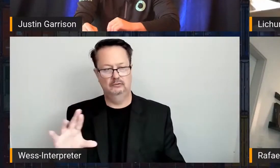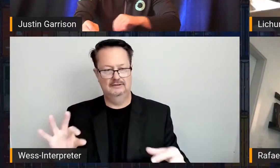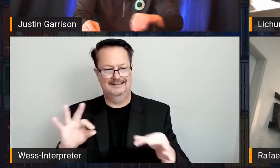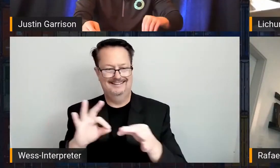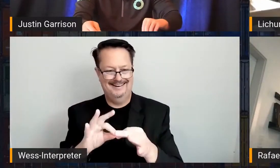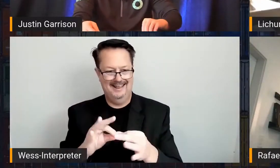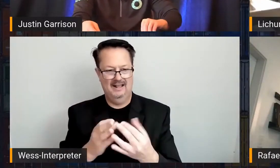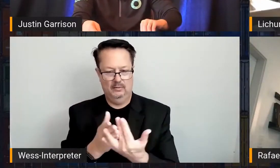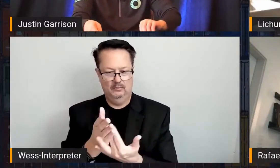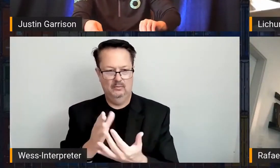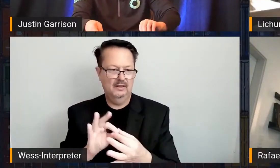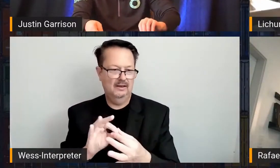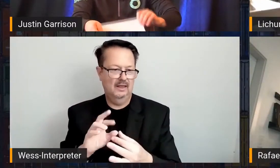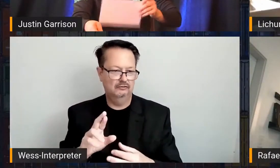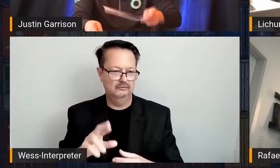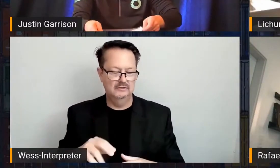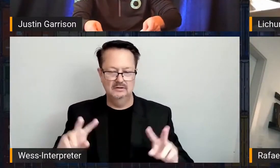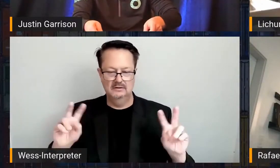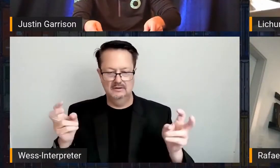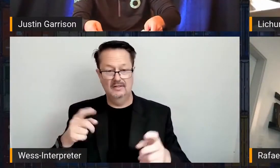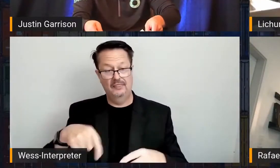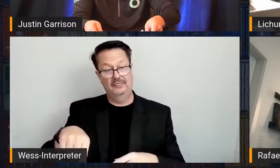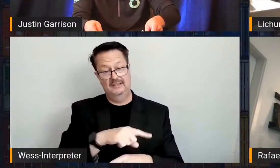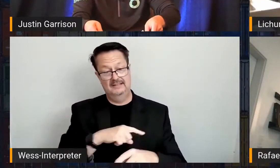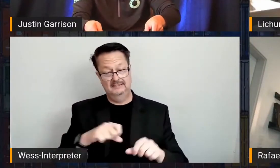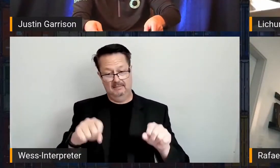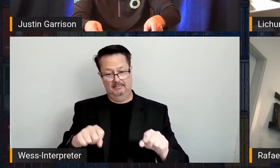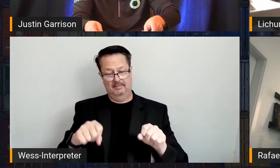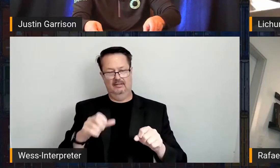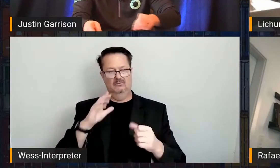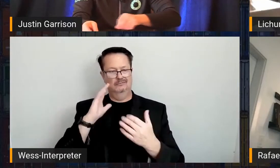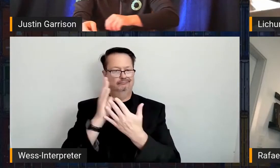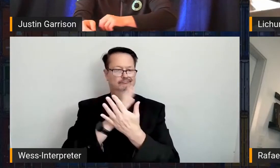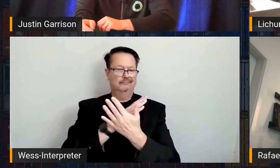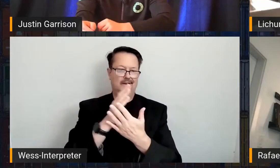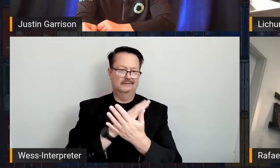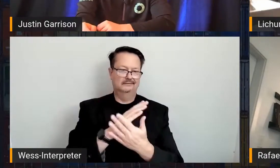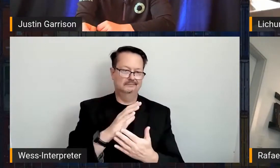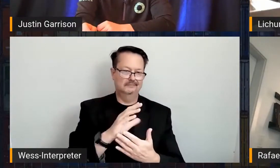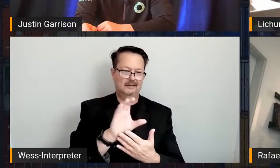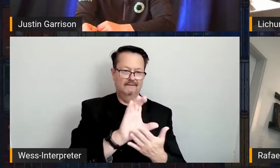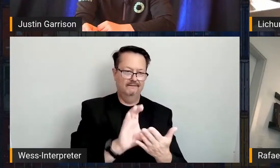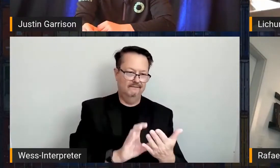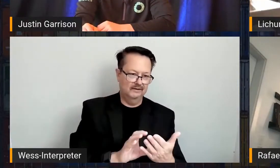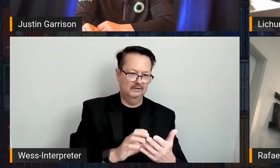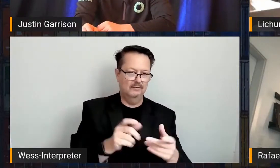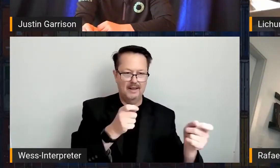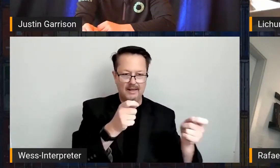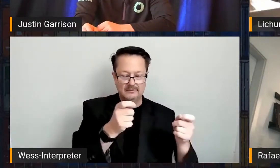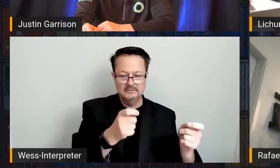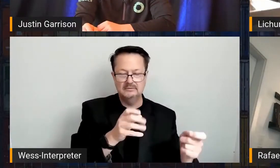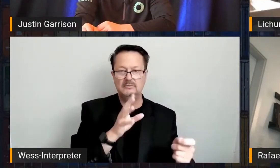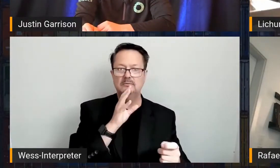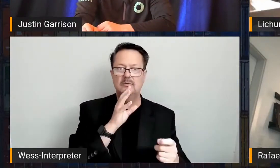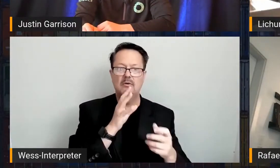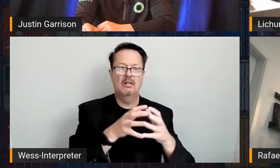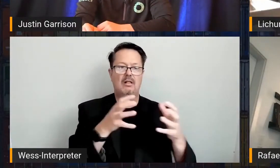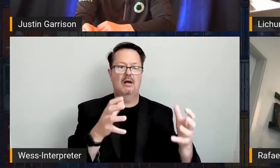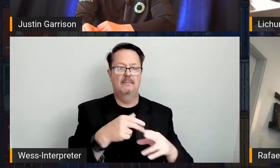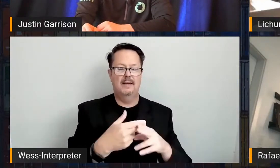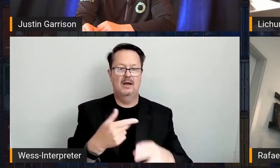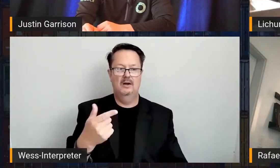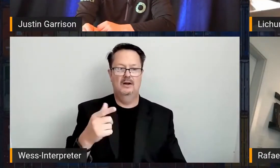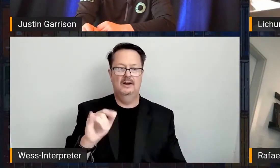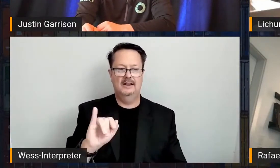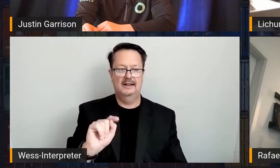And these capabilities would range from config management, and we talk a lot about GitOps